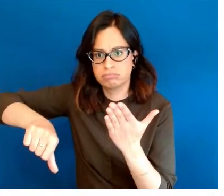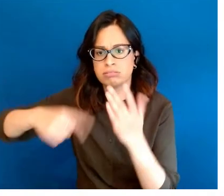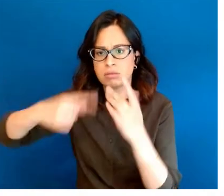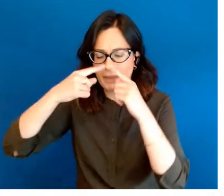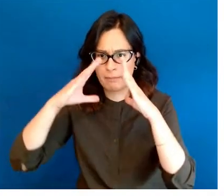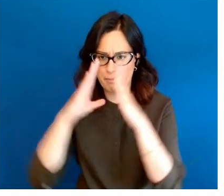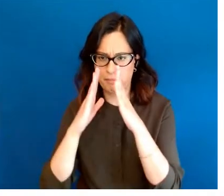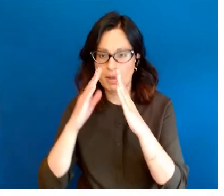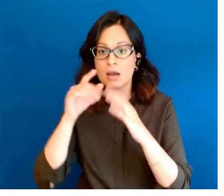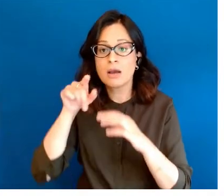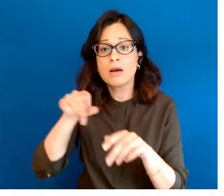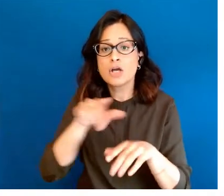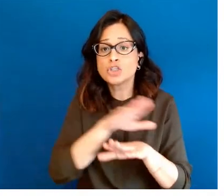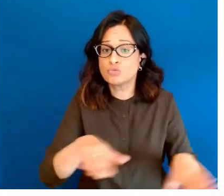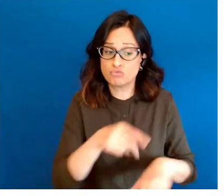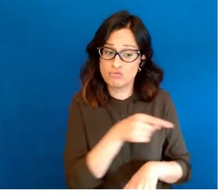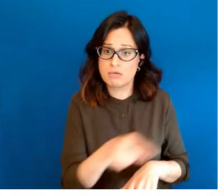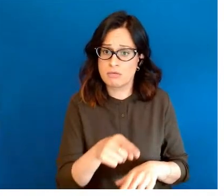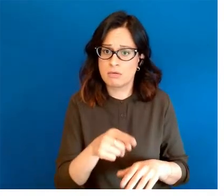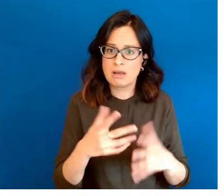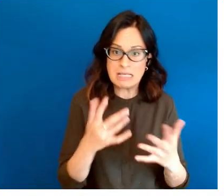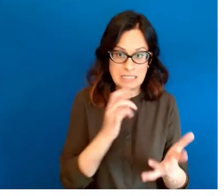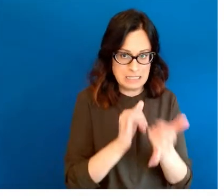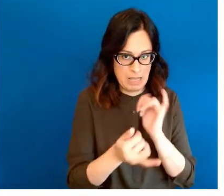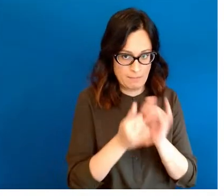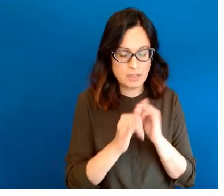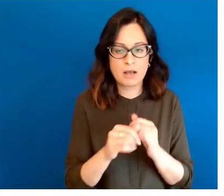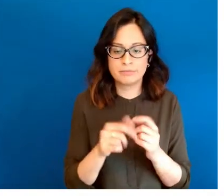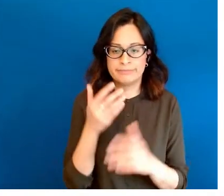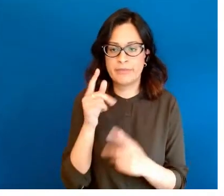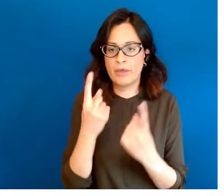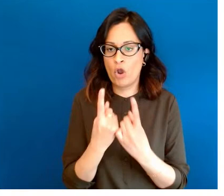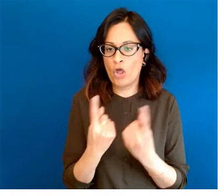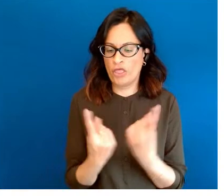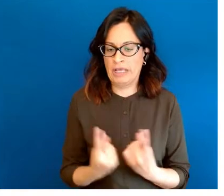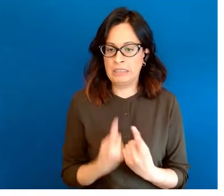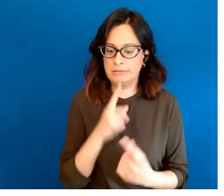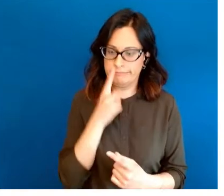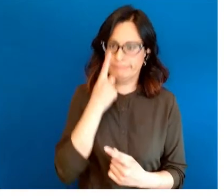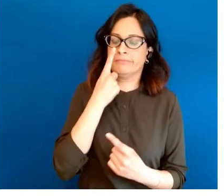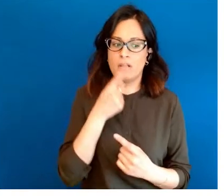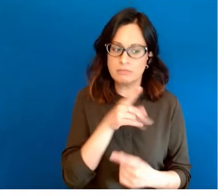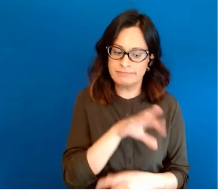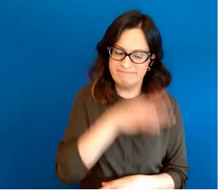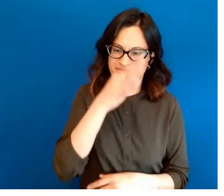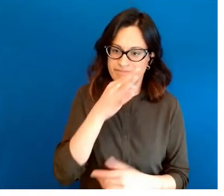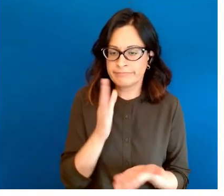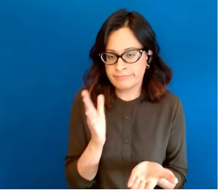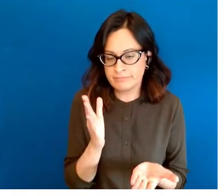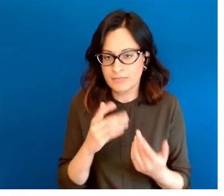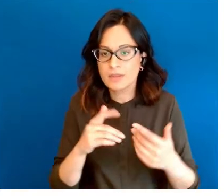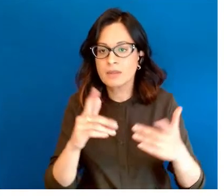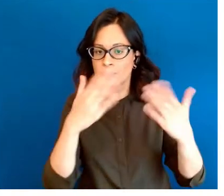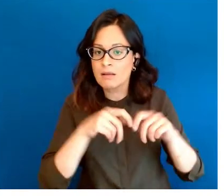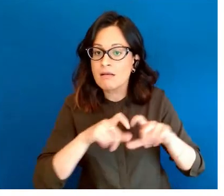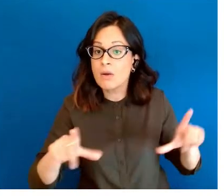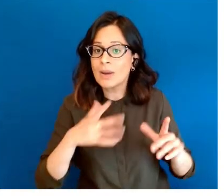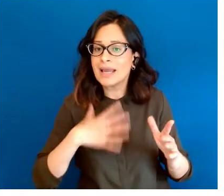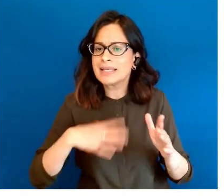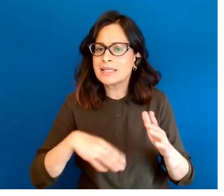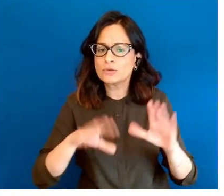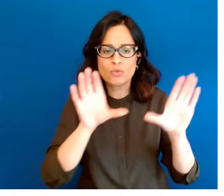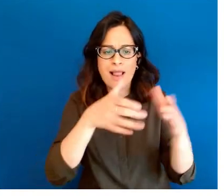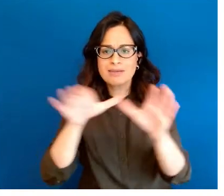children, foreign bodies are sometimes the culprit. It's very important then to classify allergic